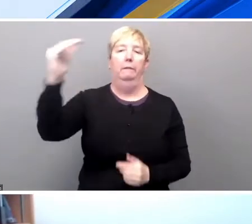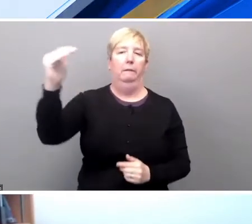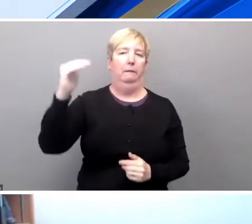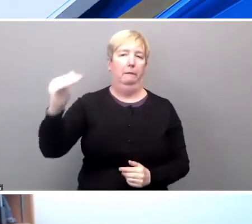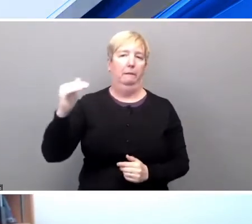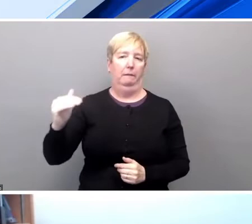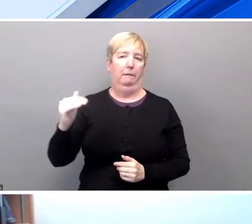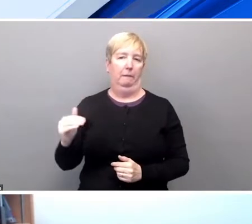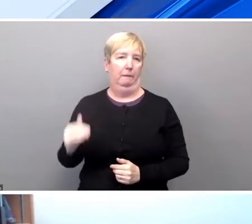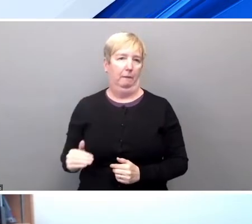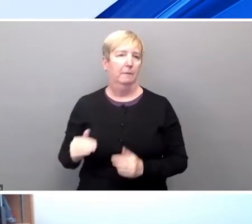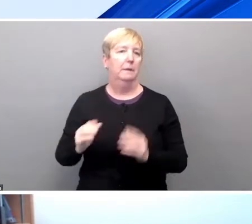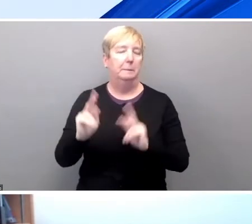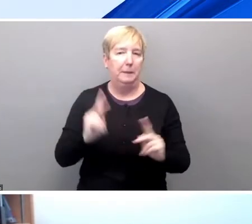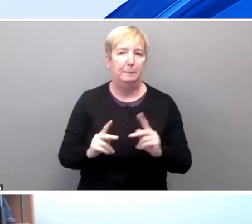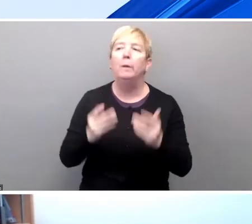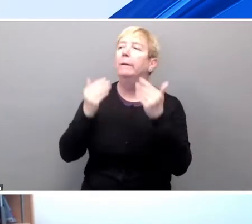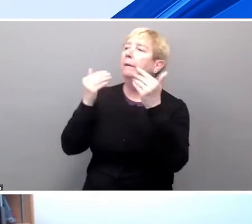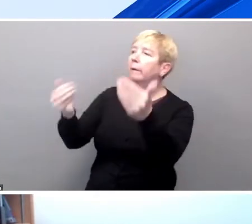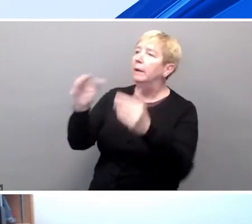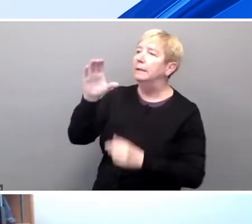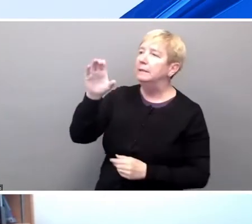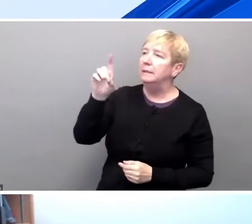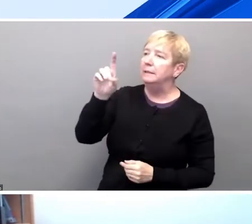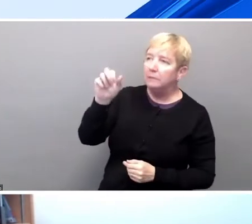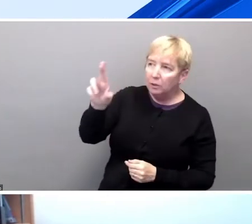Divizio. Cedar, you are unmuted.